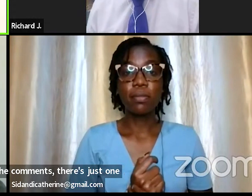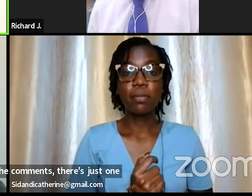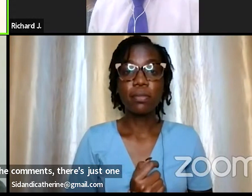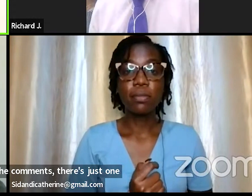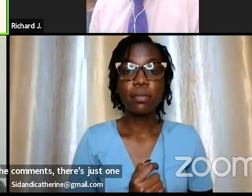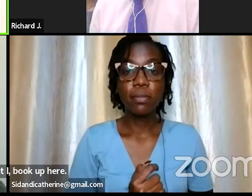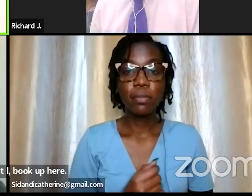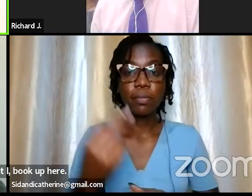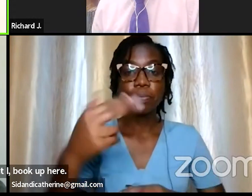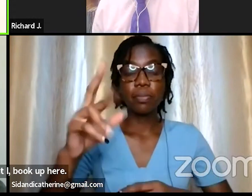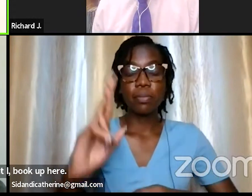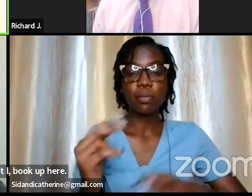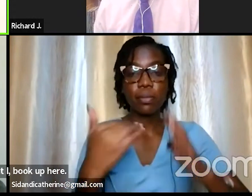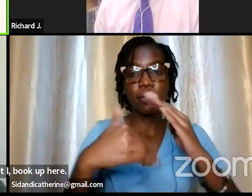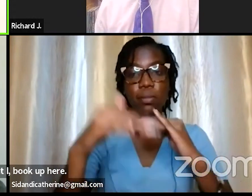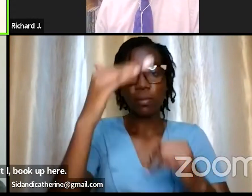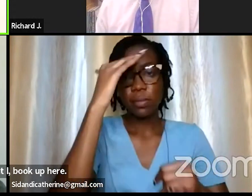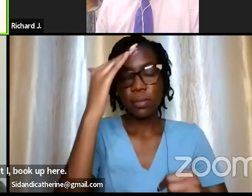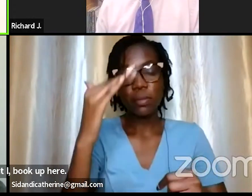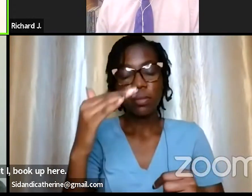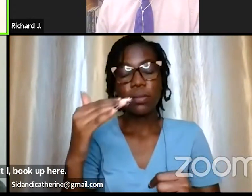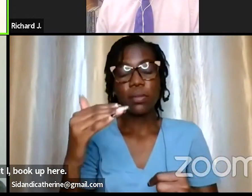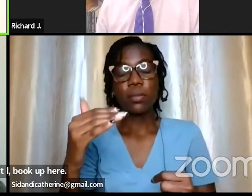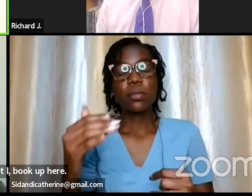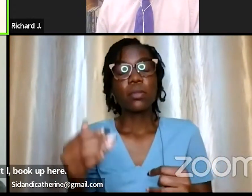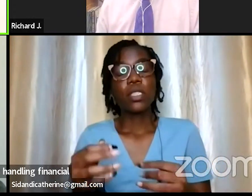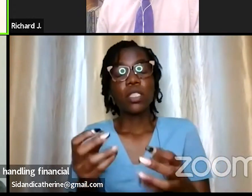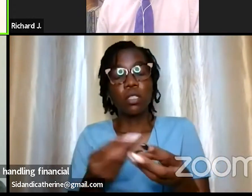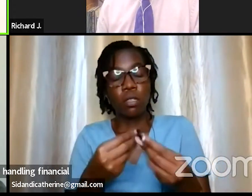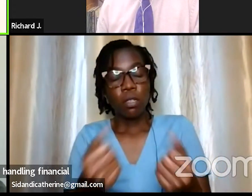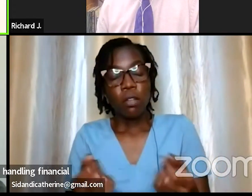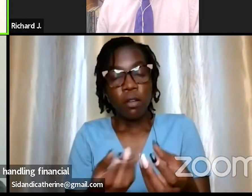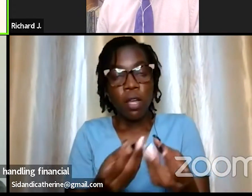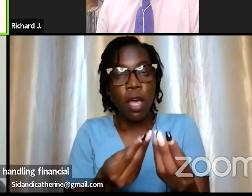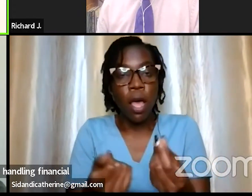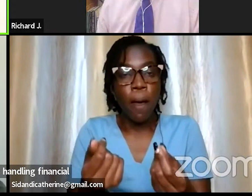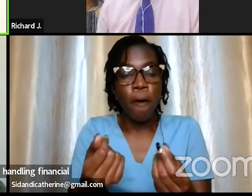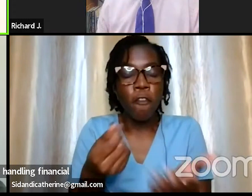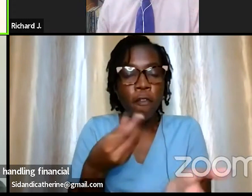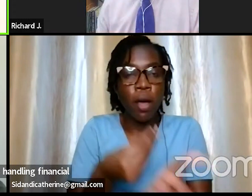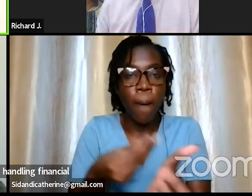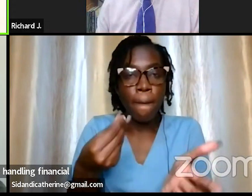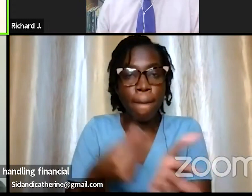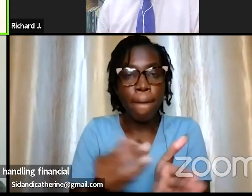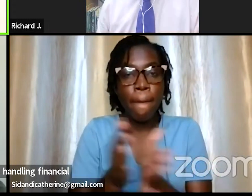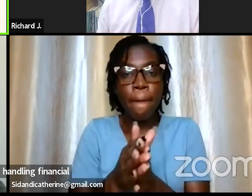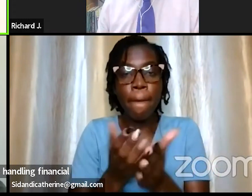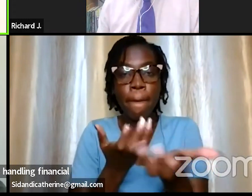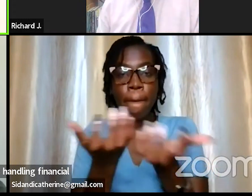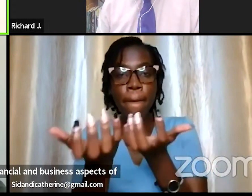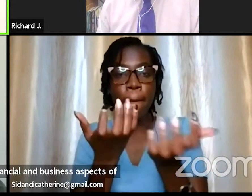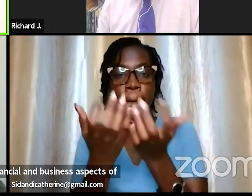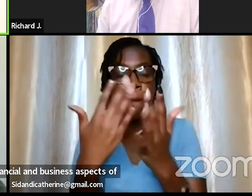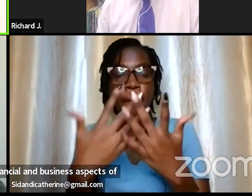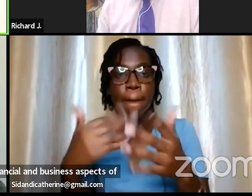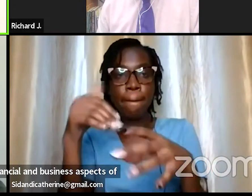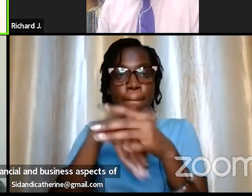HR professionals handle financial and business aspects of the organization? What do you think,